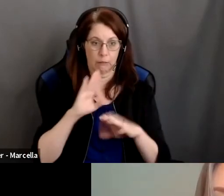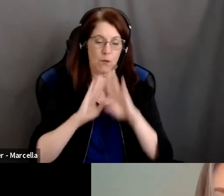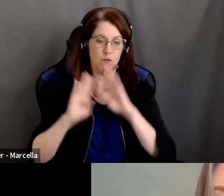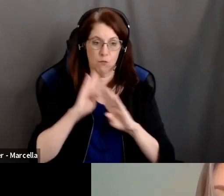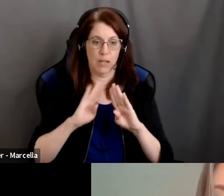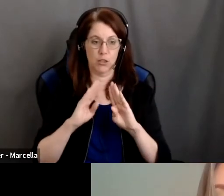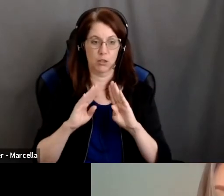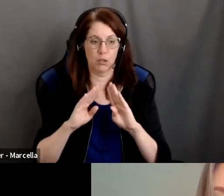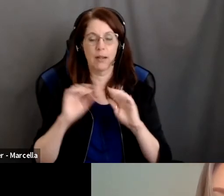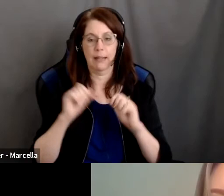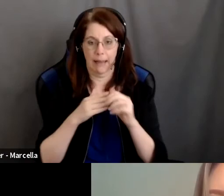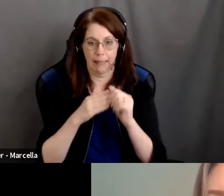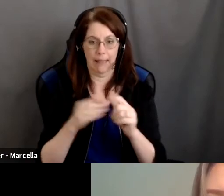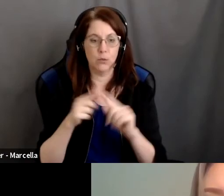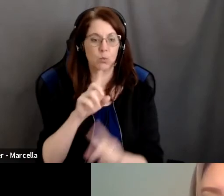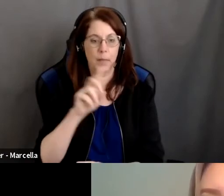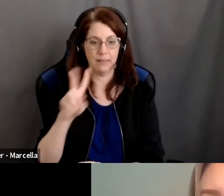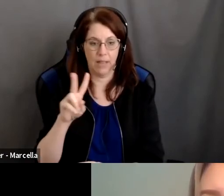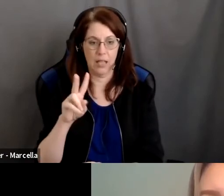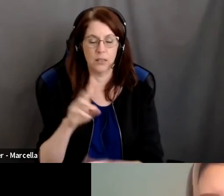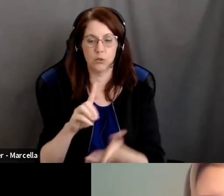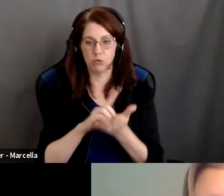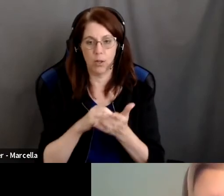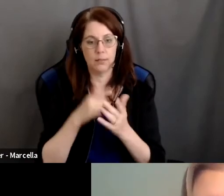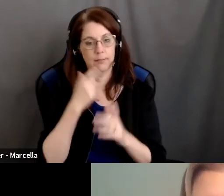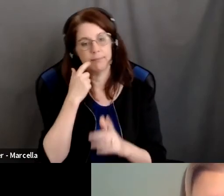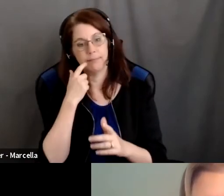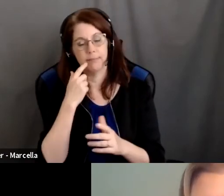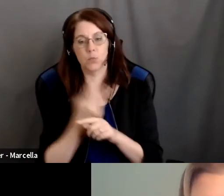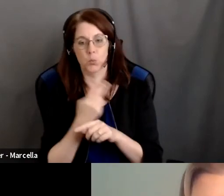frustration, and more can lead to domestic violence, substance use, and others.